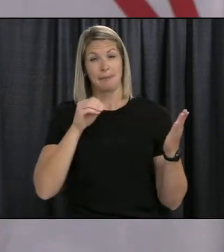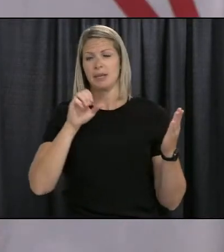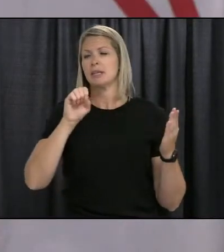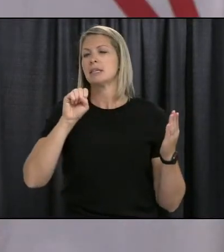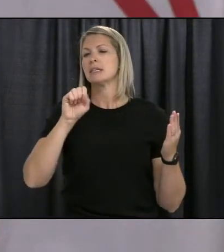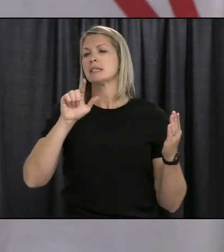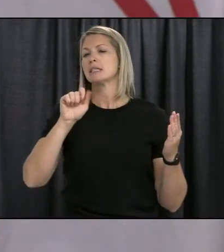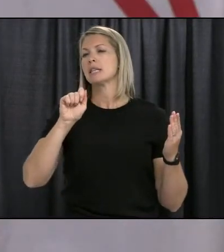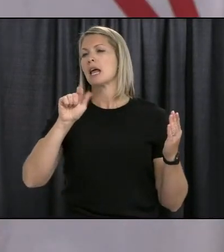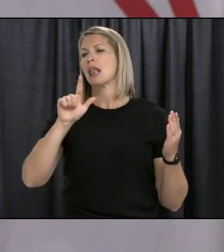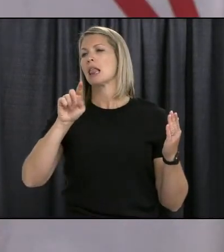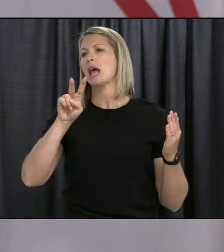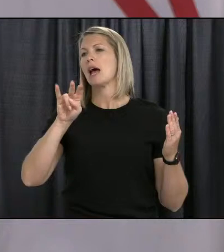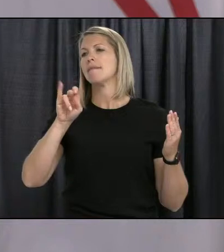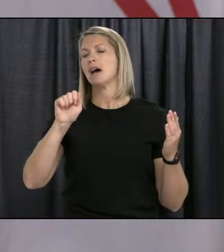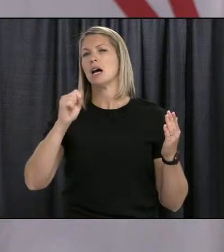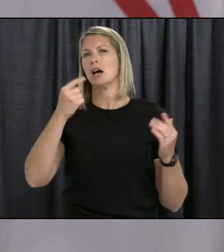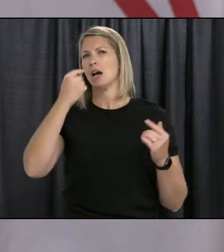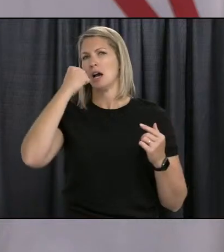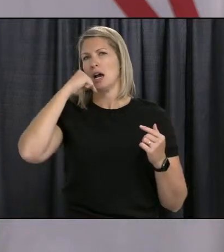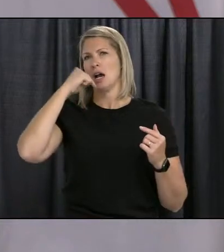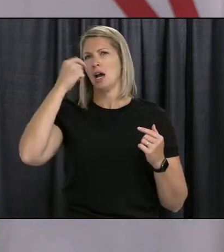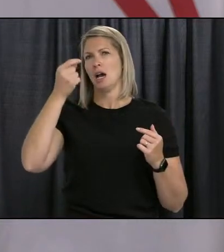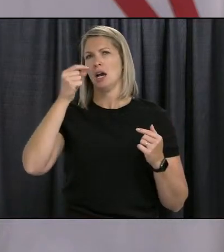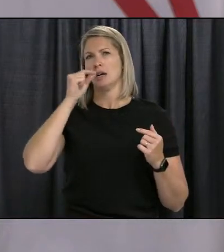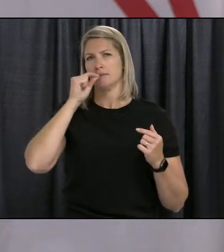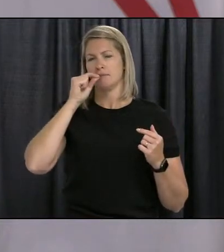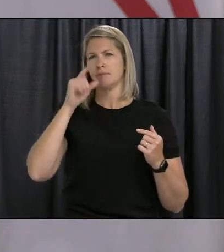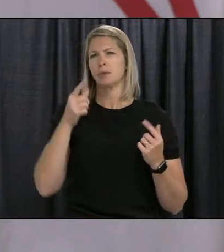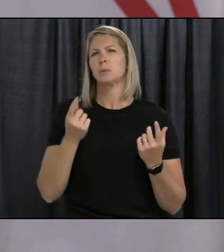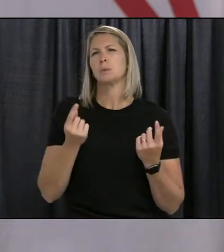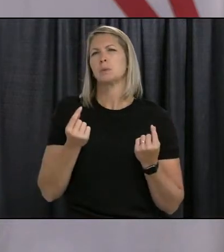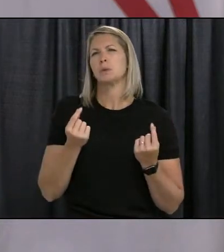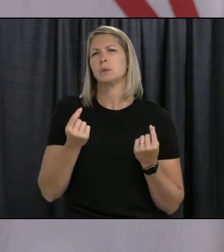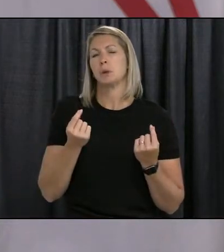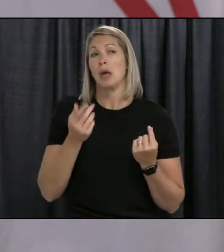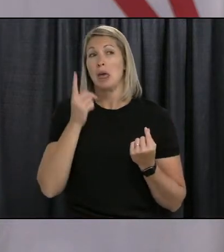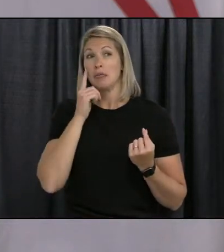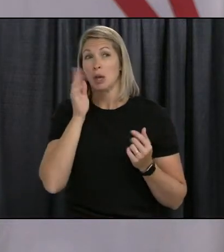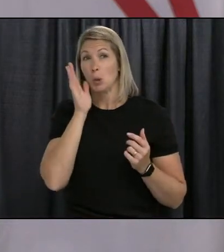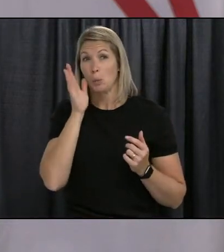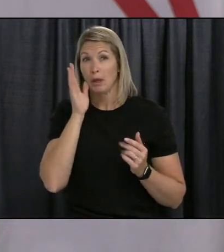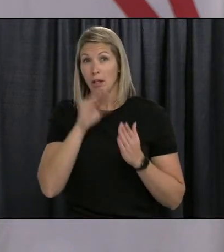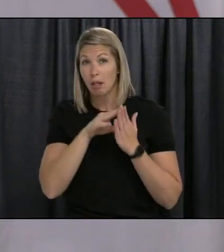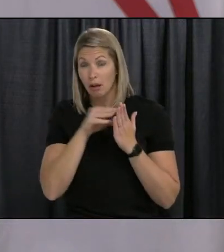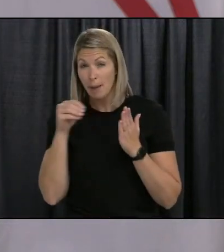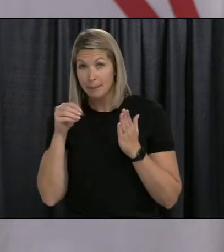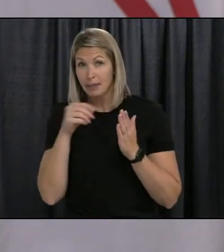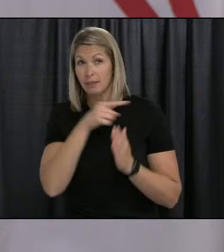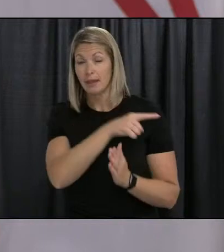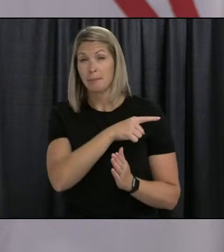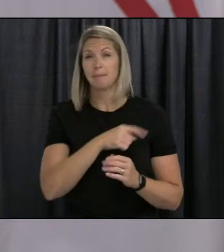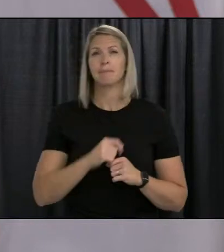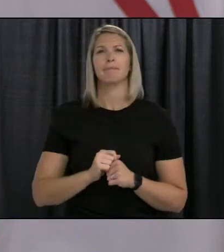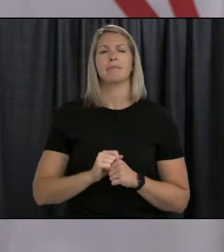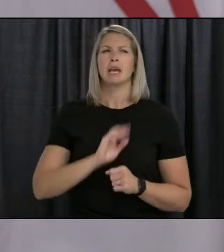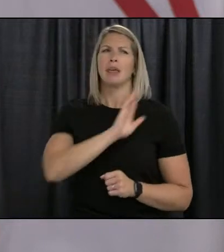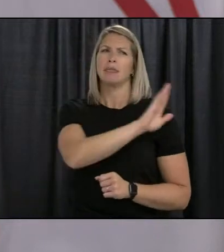using, it's a little bit different than a straight saliva test. So they're swishing and gargling, so it's taking a sample from a little bit further back.